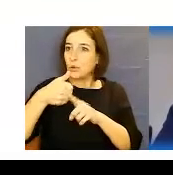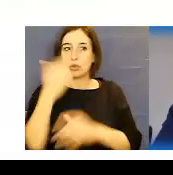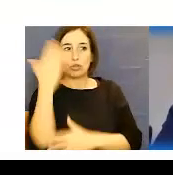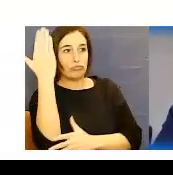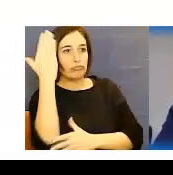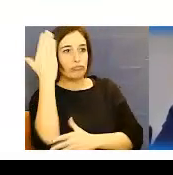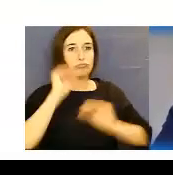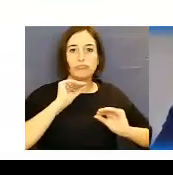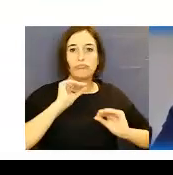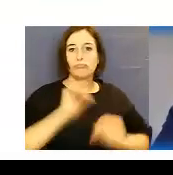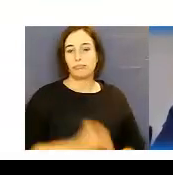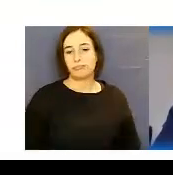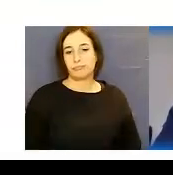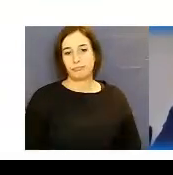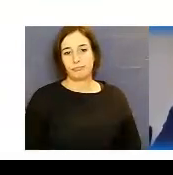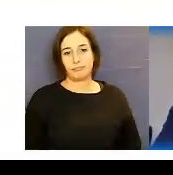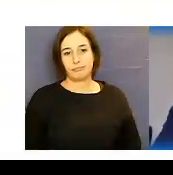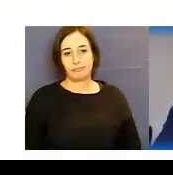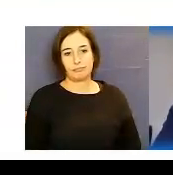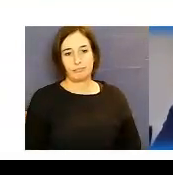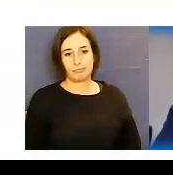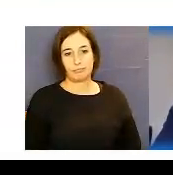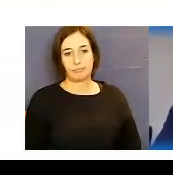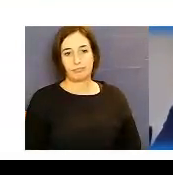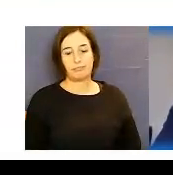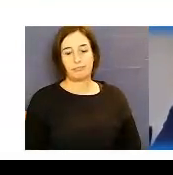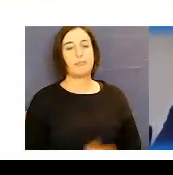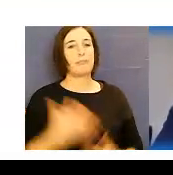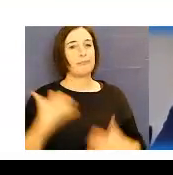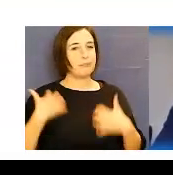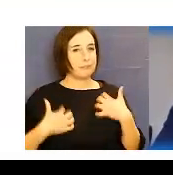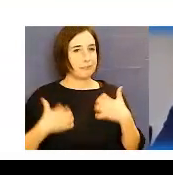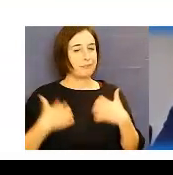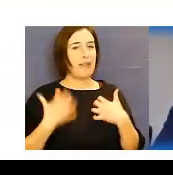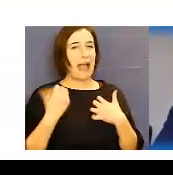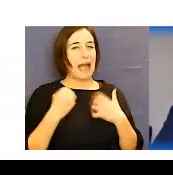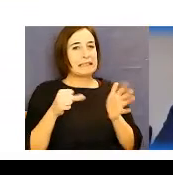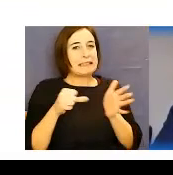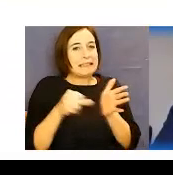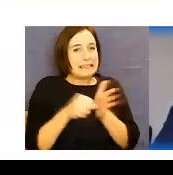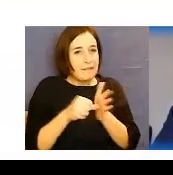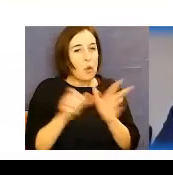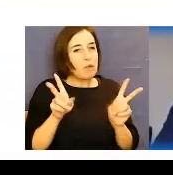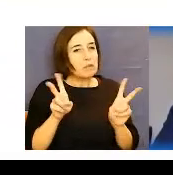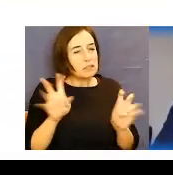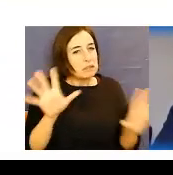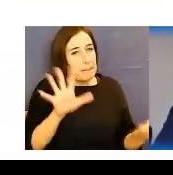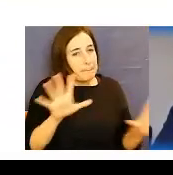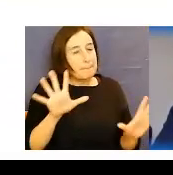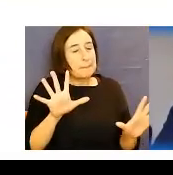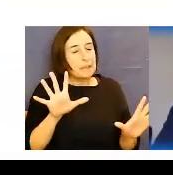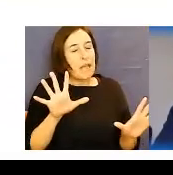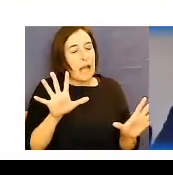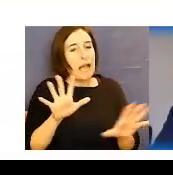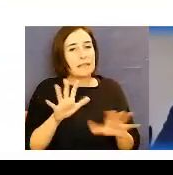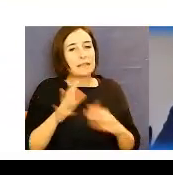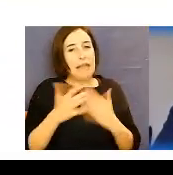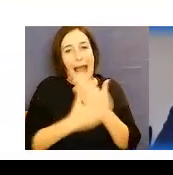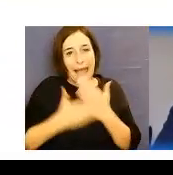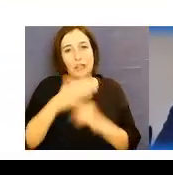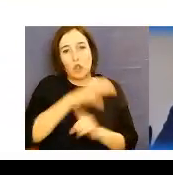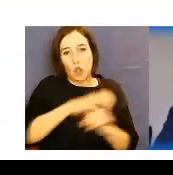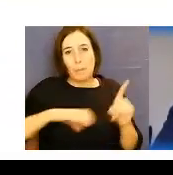around crime, but one of the key things that we had was a taboo subject, especially in the Asian and Black community, which is